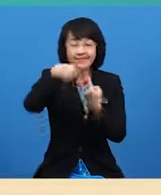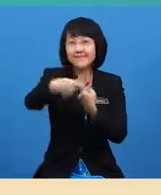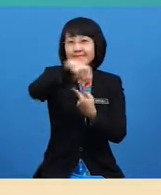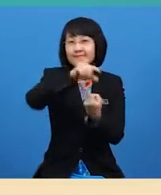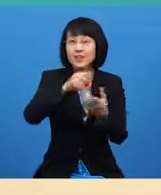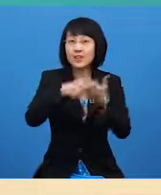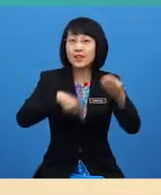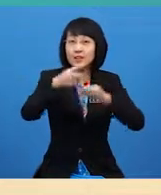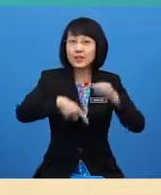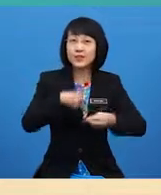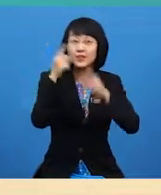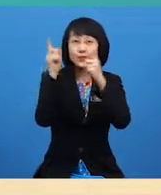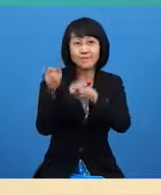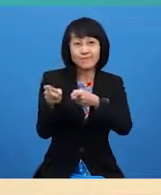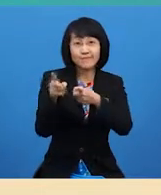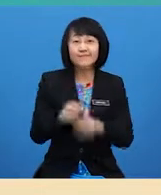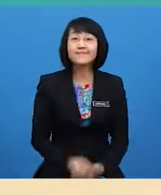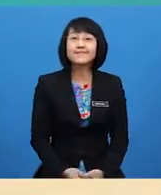banana. What about you?